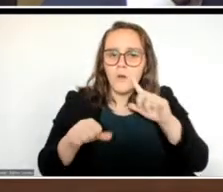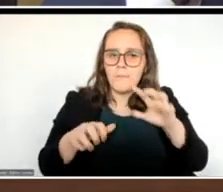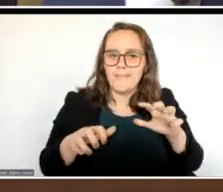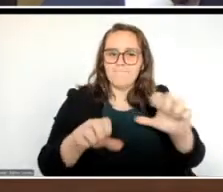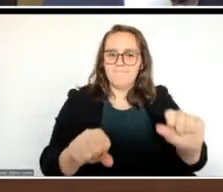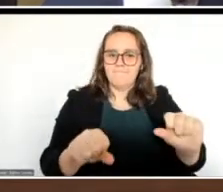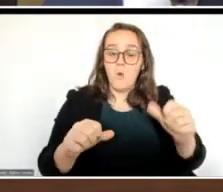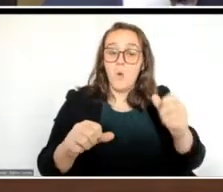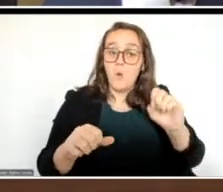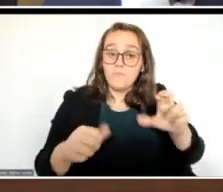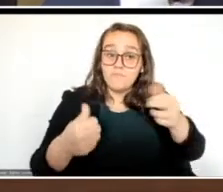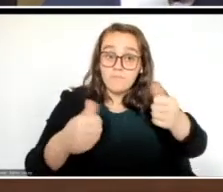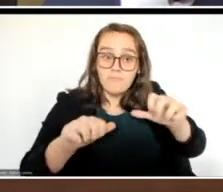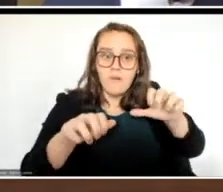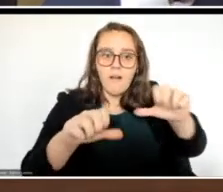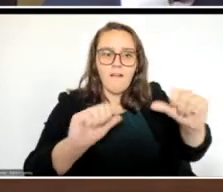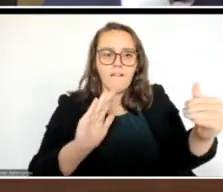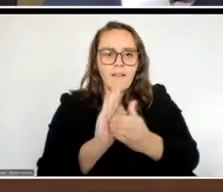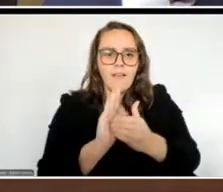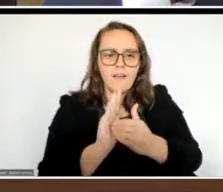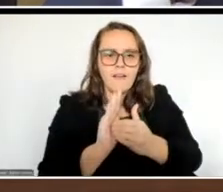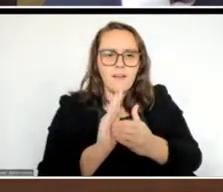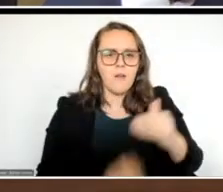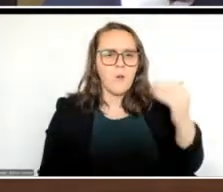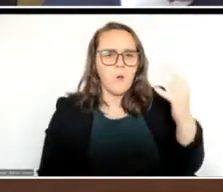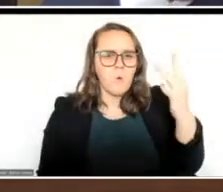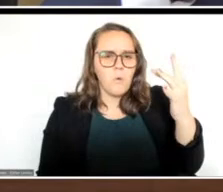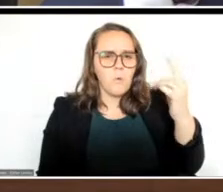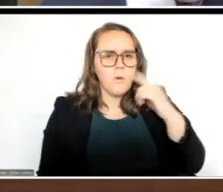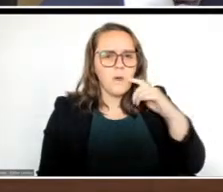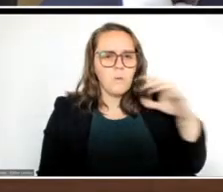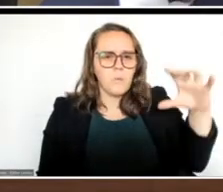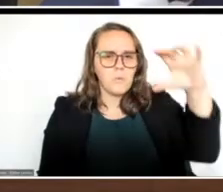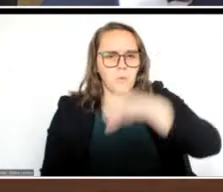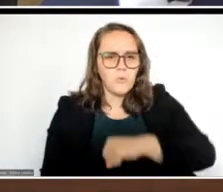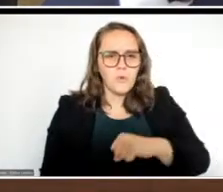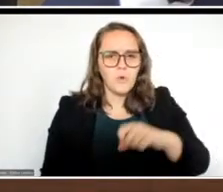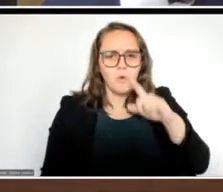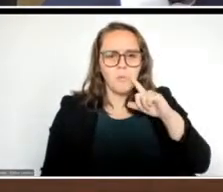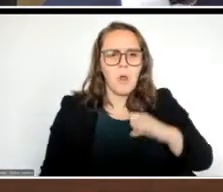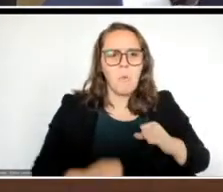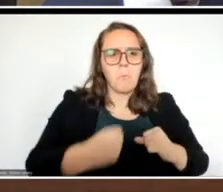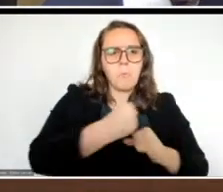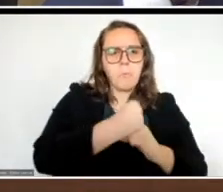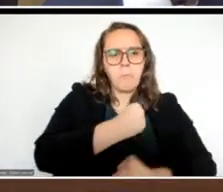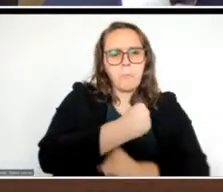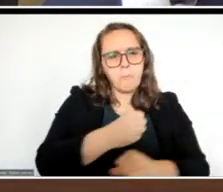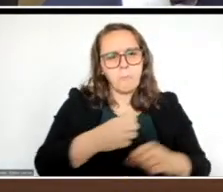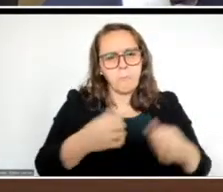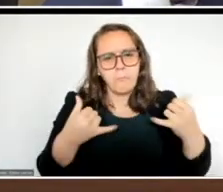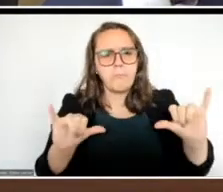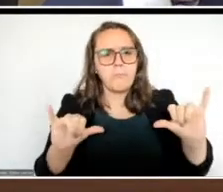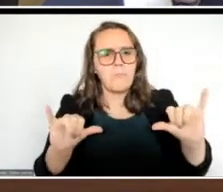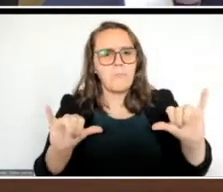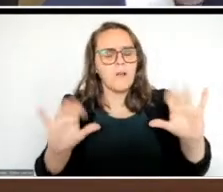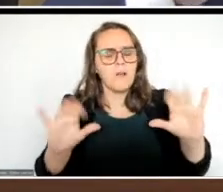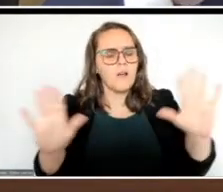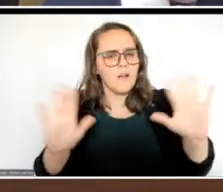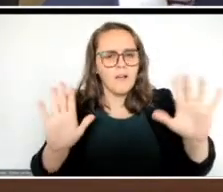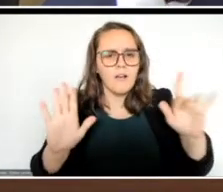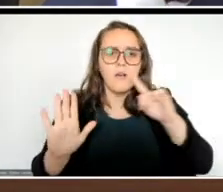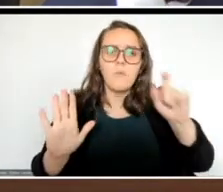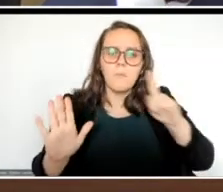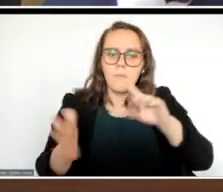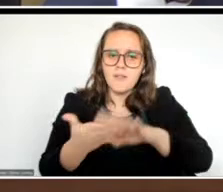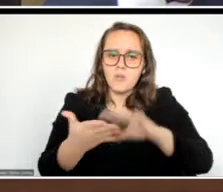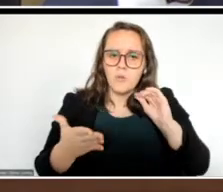that those institutions will not falter next time? A key lesson of this investigation is this: our institutions